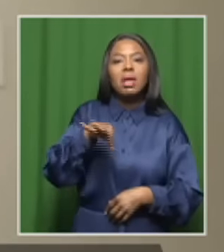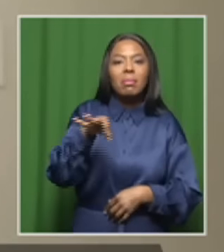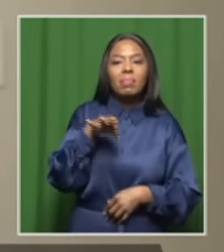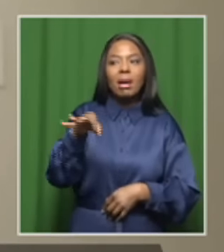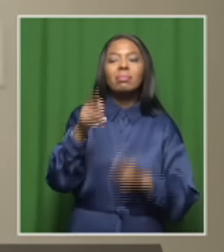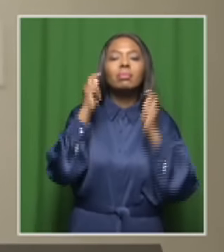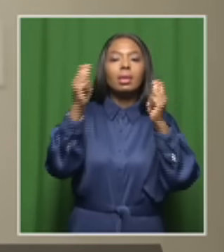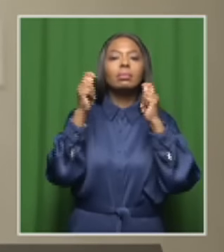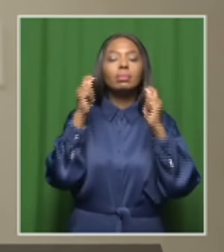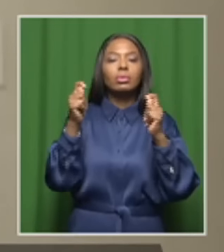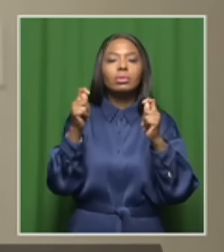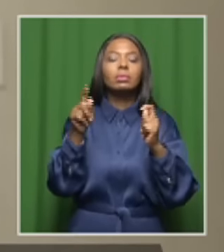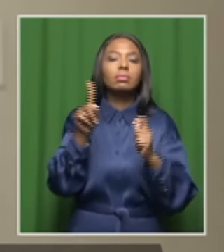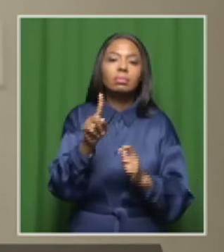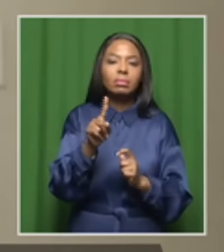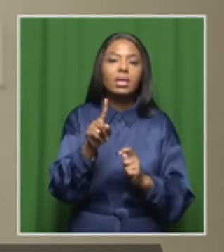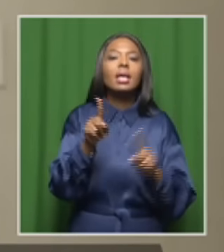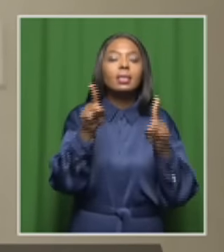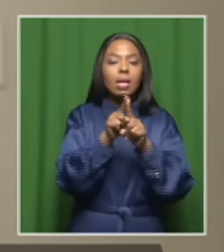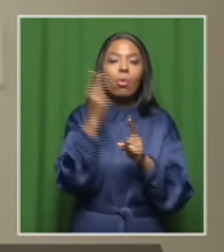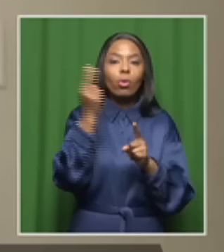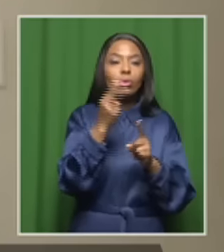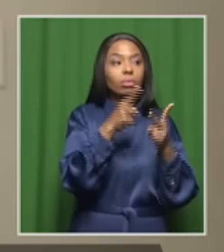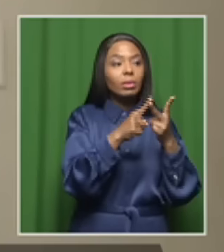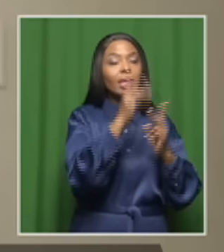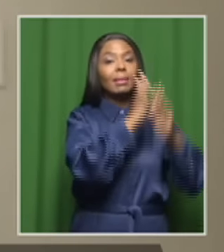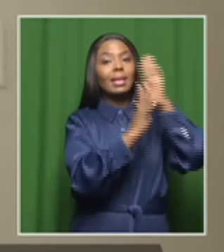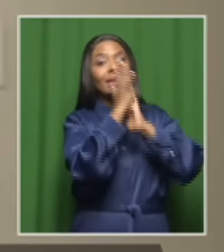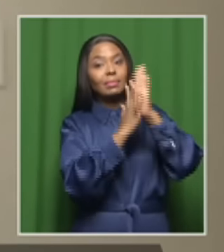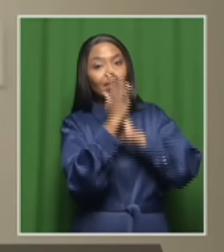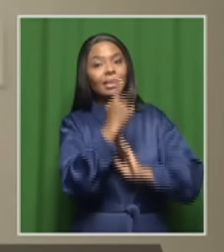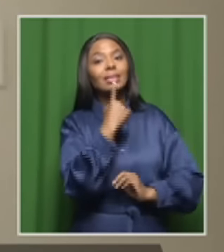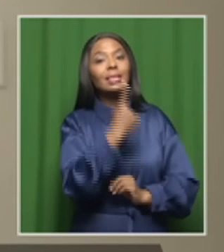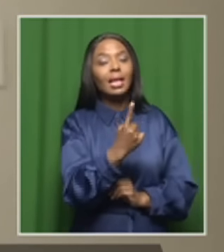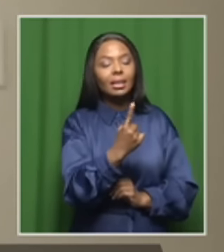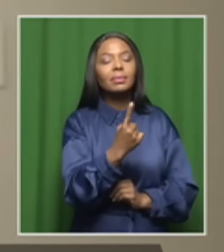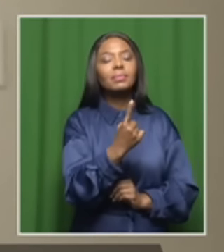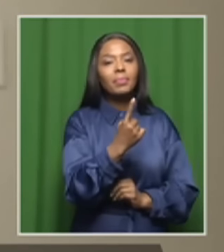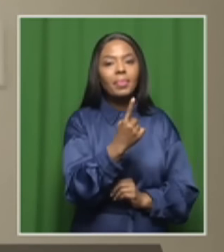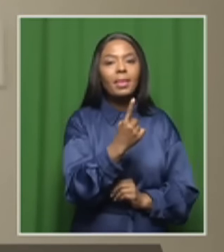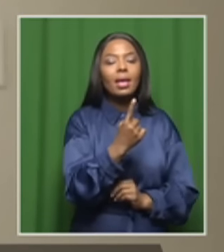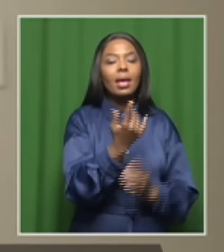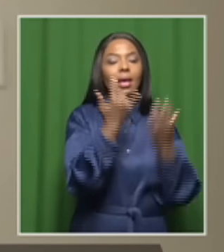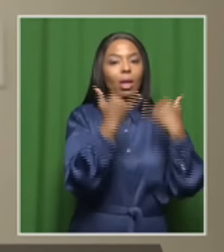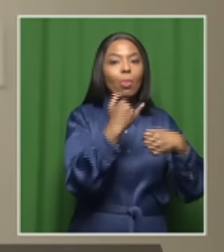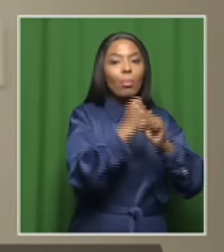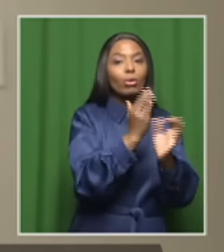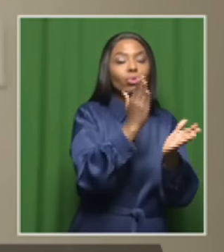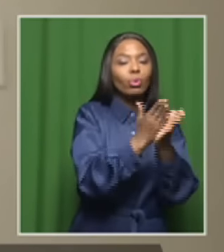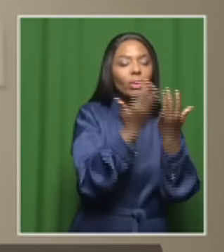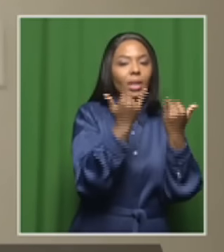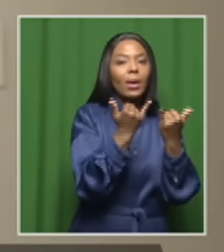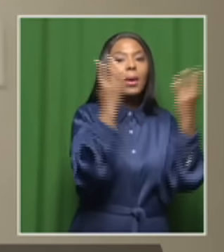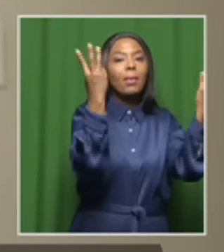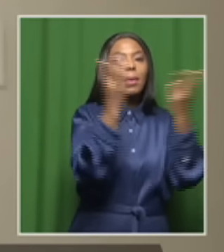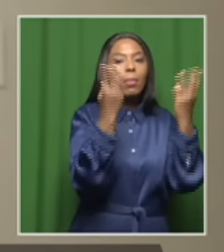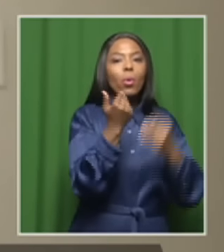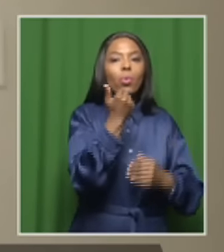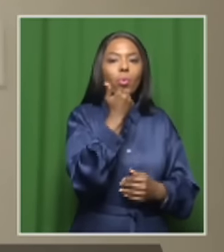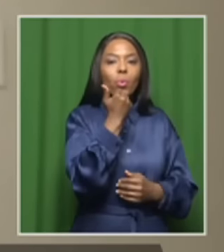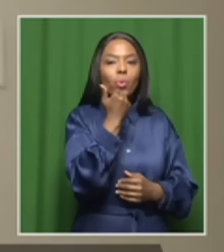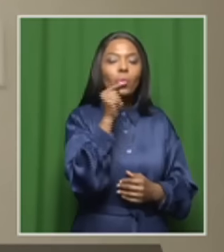from them. They are also saying that they are going to make sure that people that are